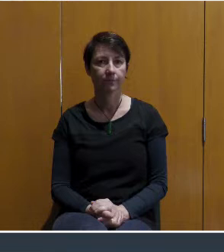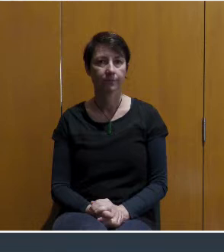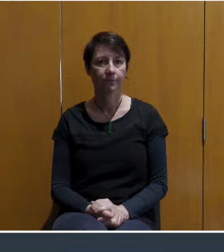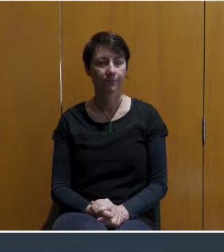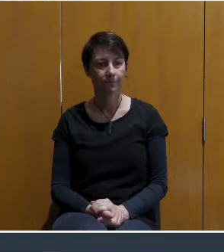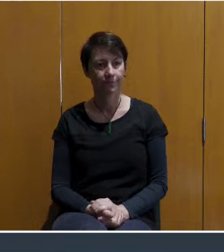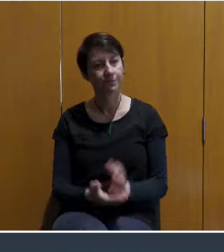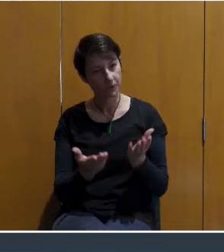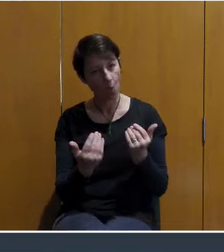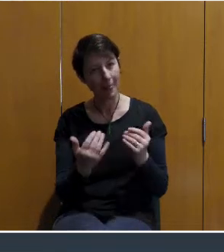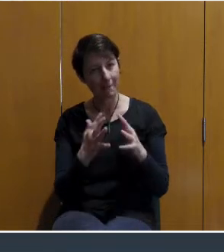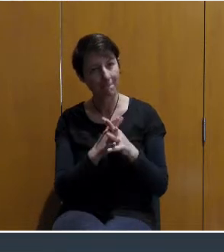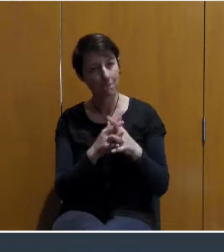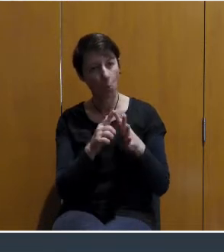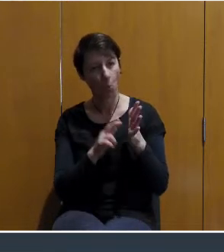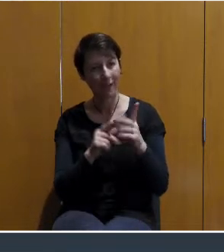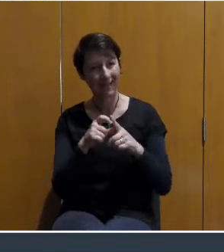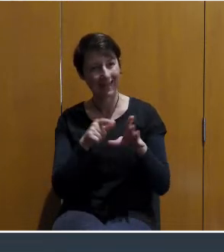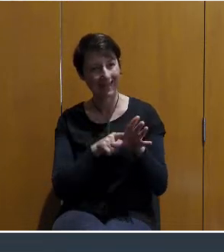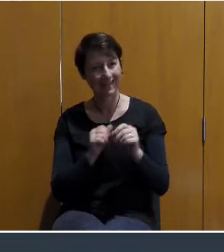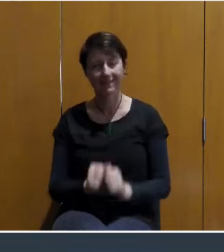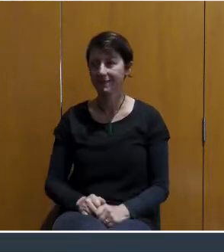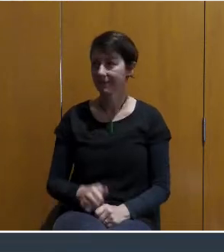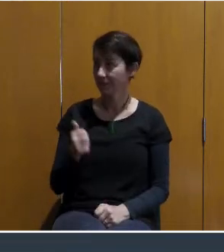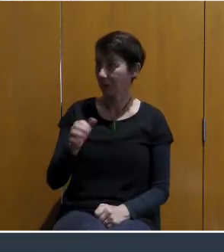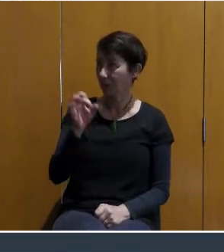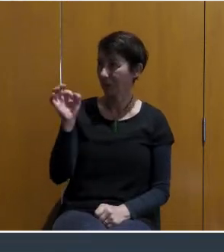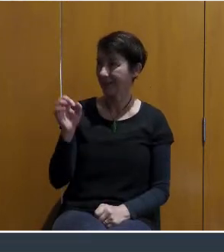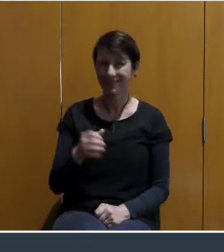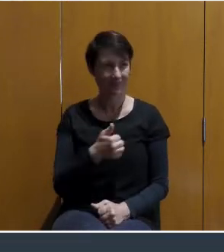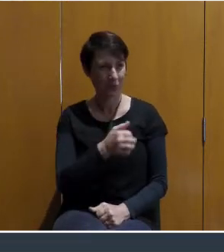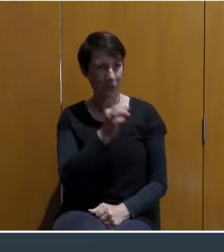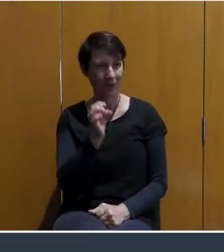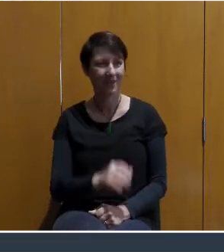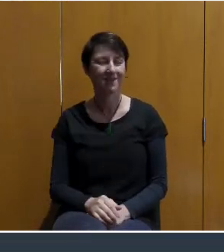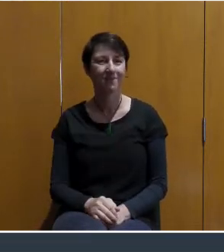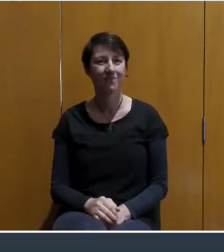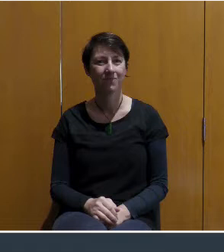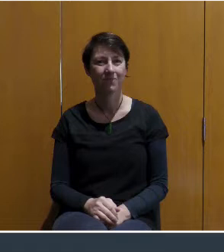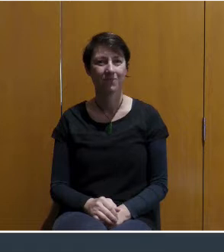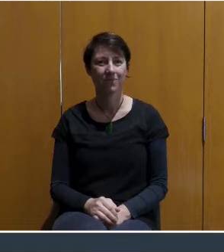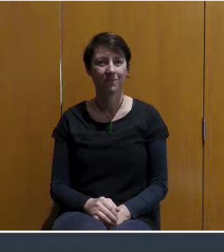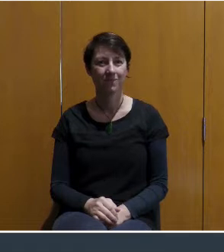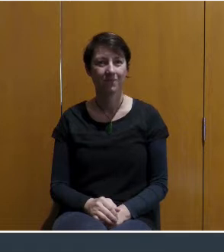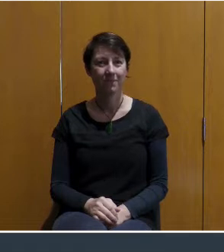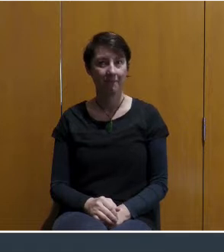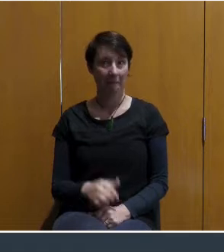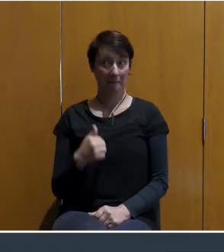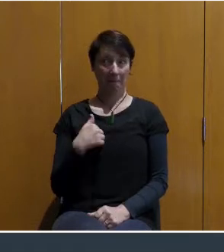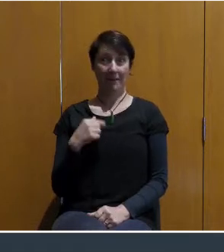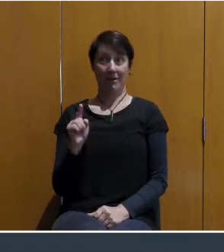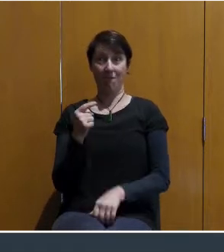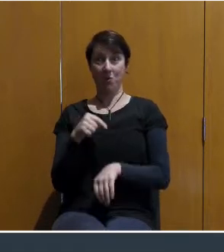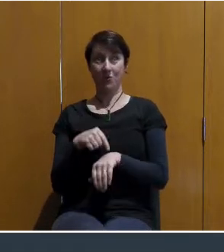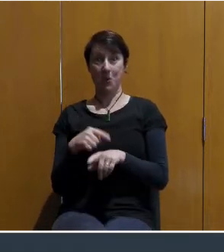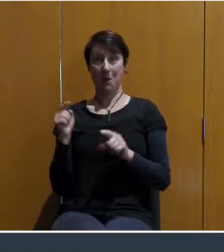Welcome, Wendy. Morning, how are we? Morning. Hi. I haven't done this before at all, so